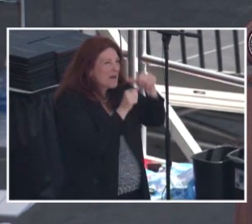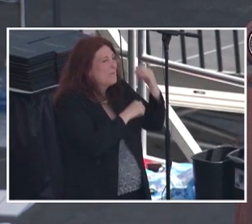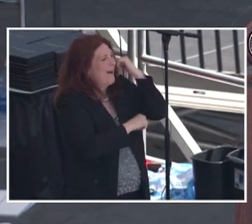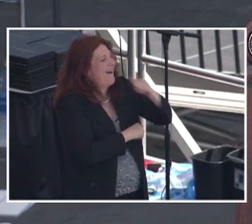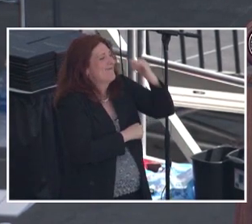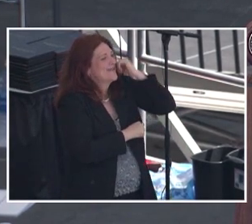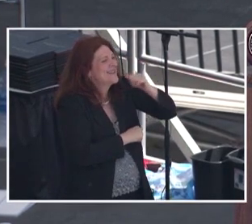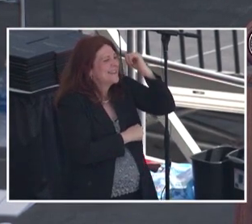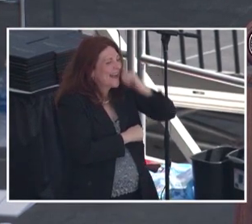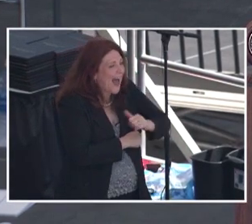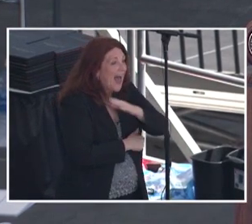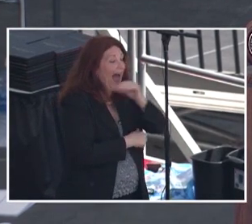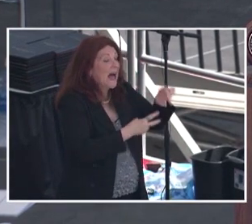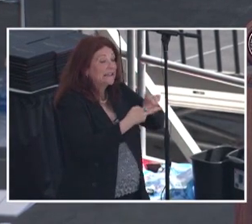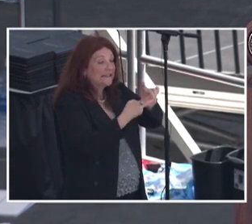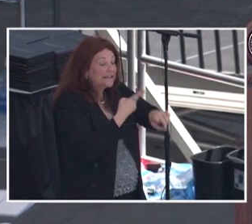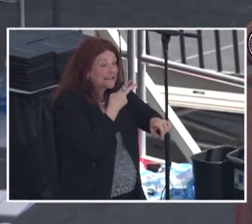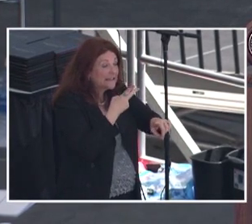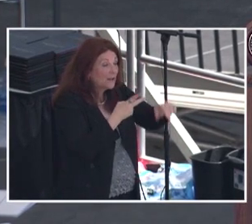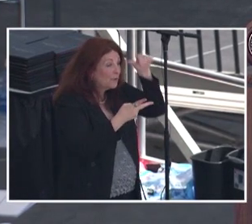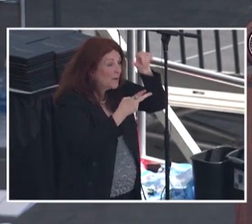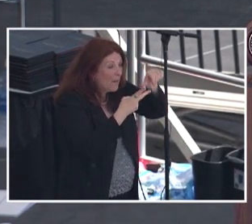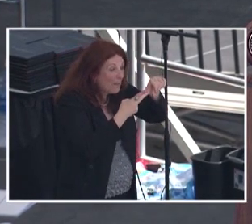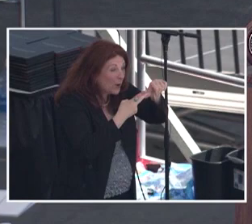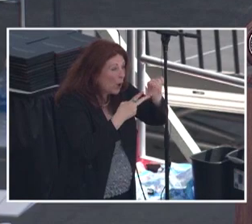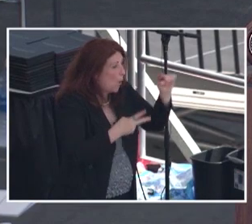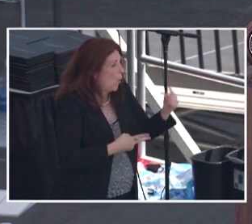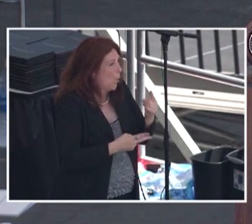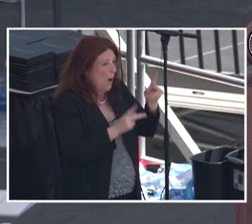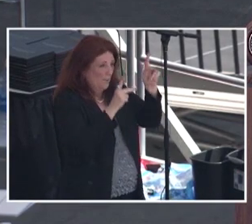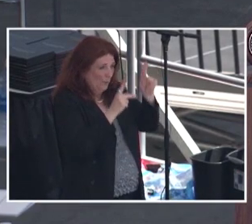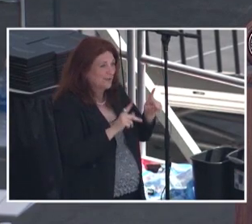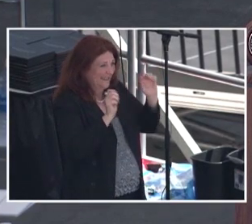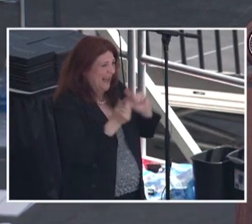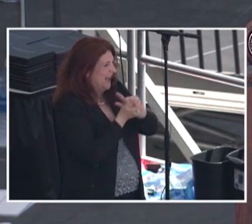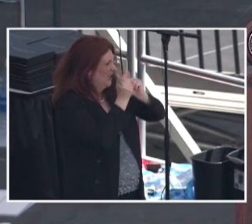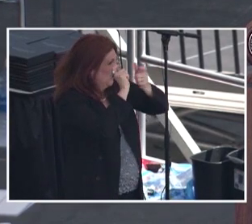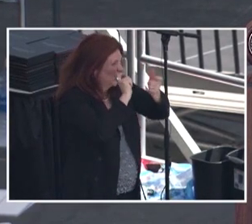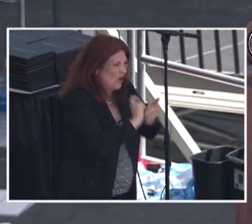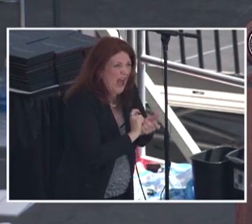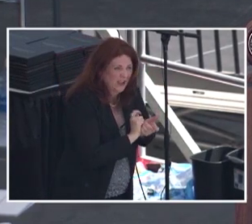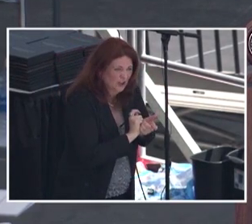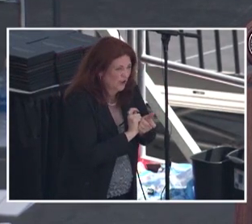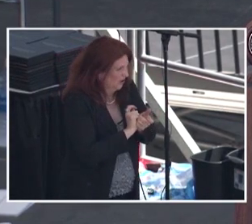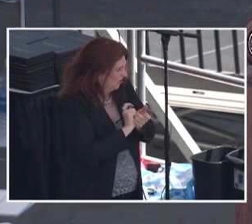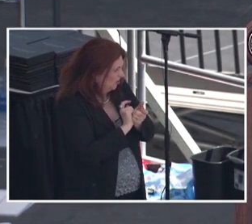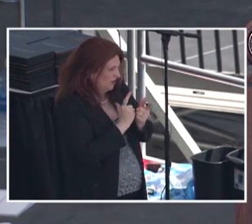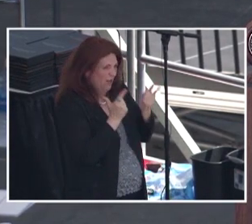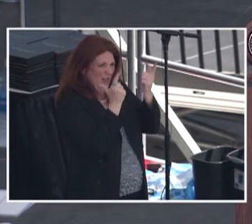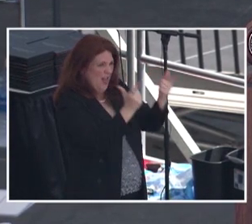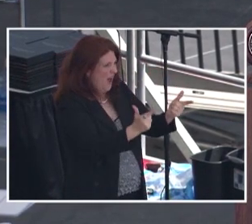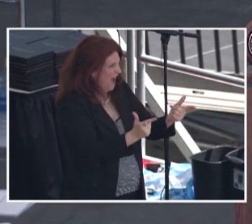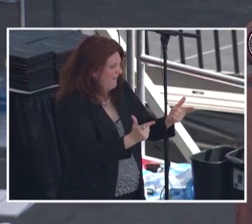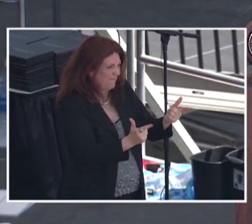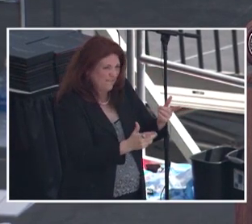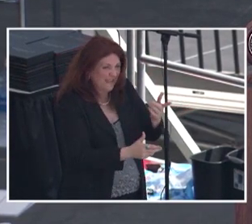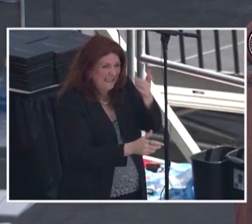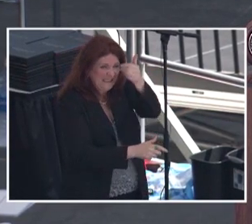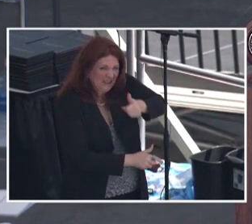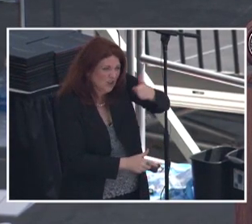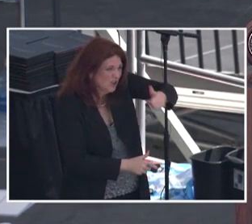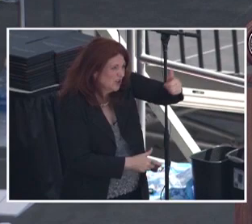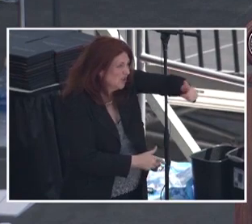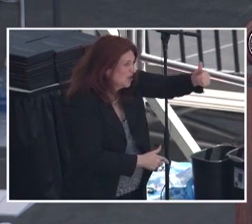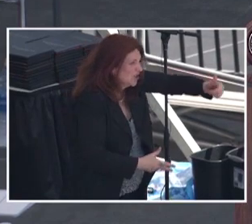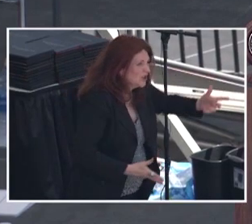And remember, one person can make a difference. Each of you have the ability